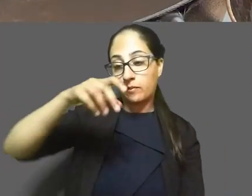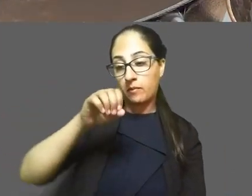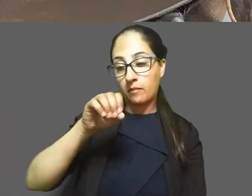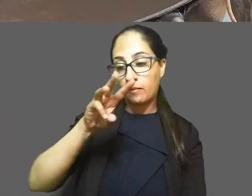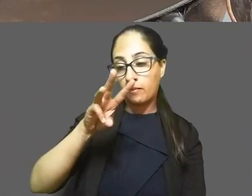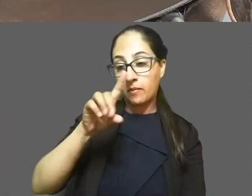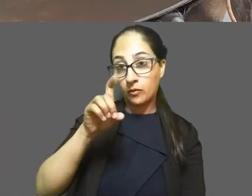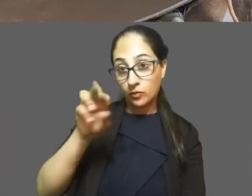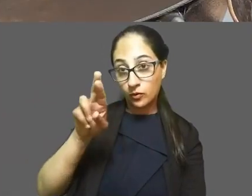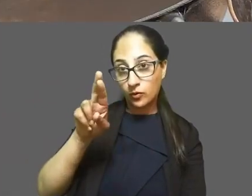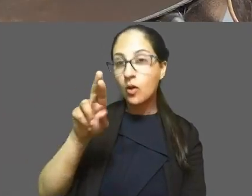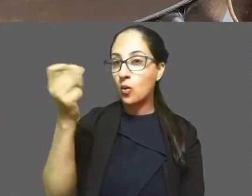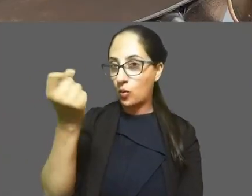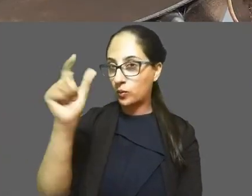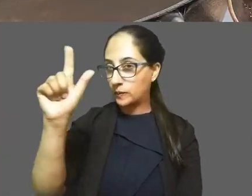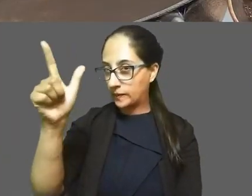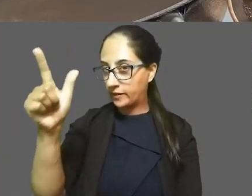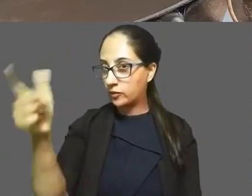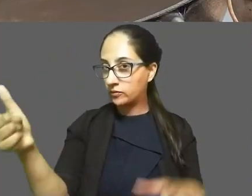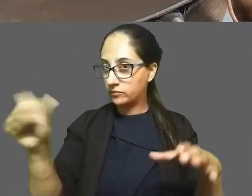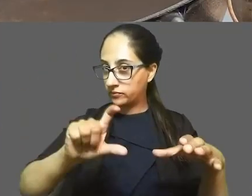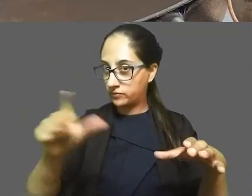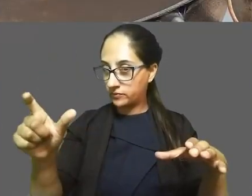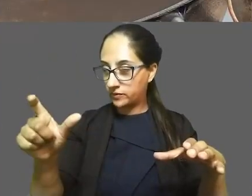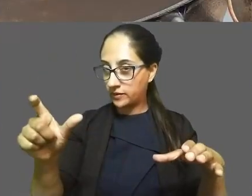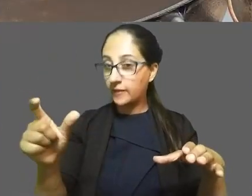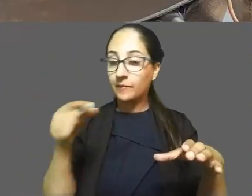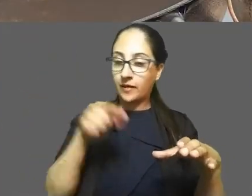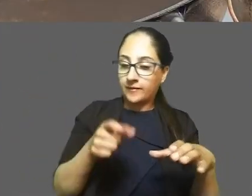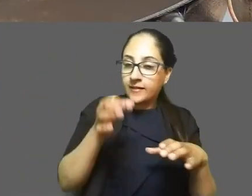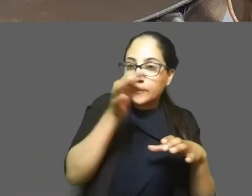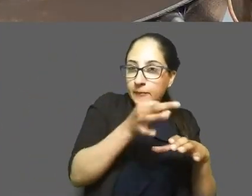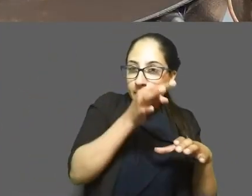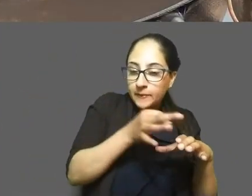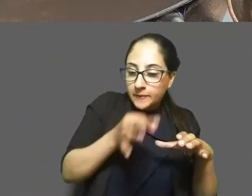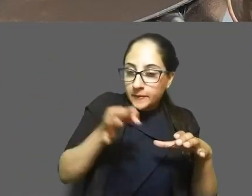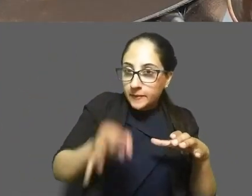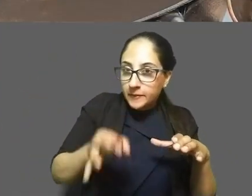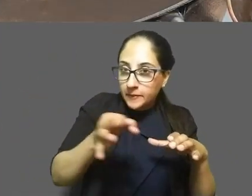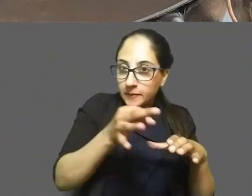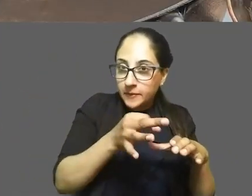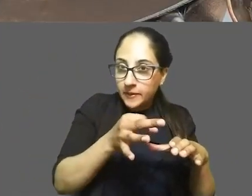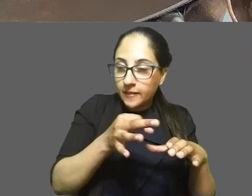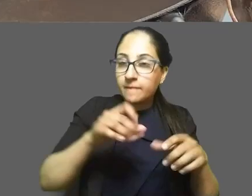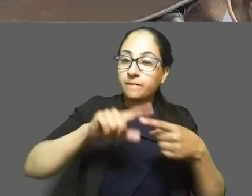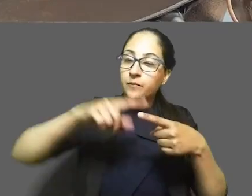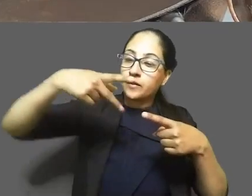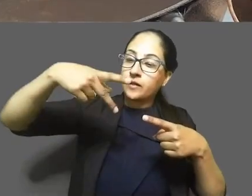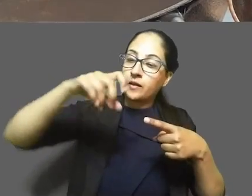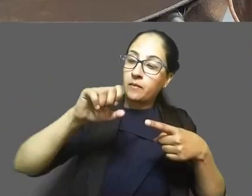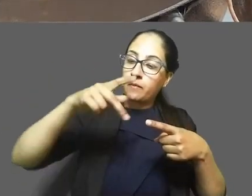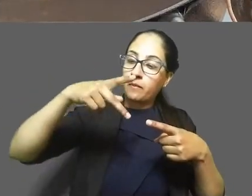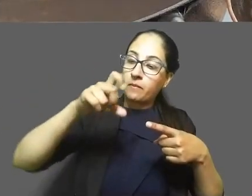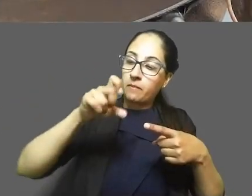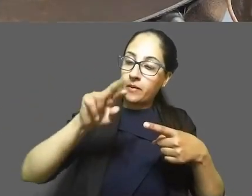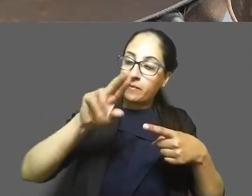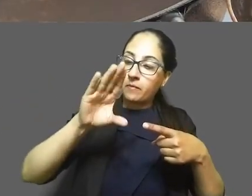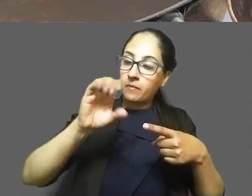peppercorns, my cumin powder, my whole cumin and my coriander seeds.